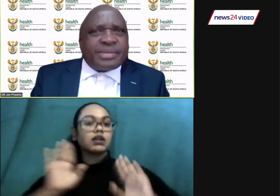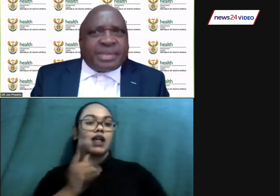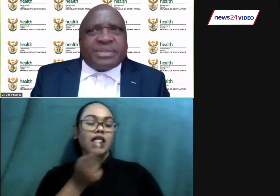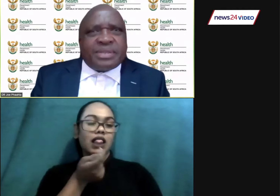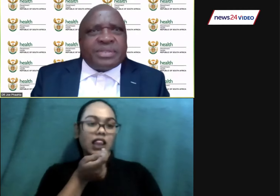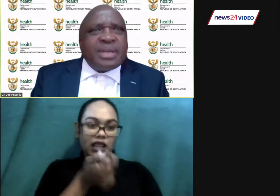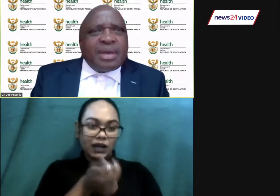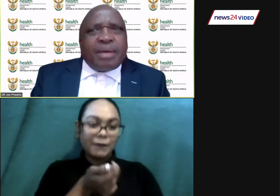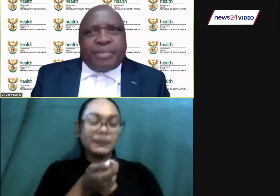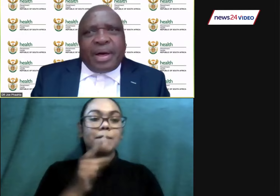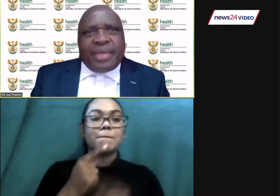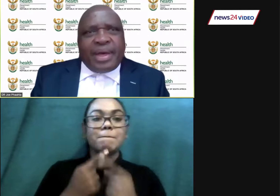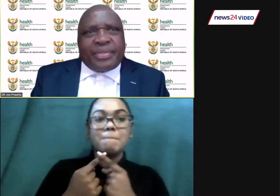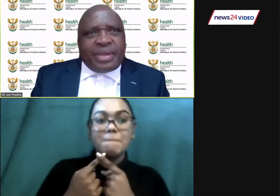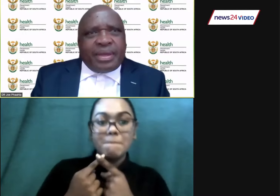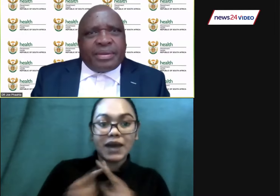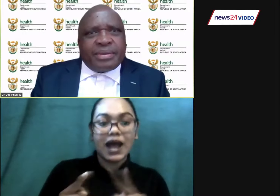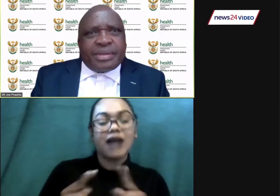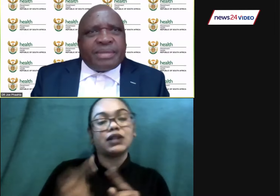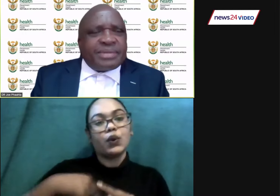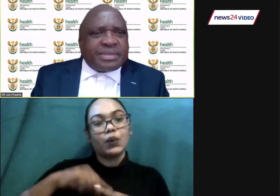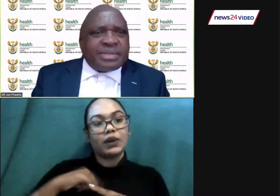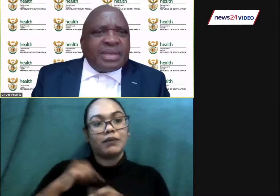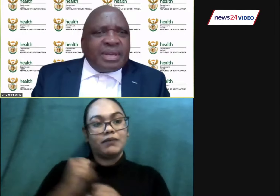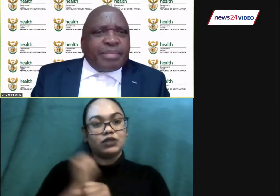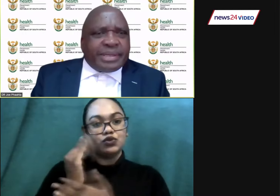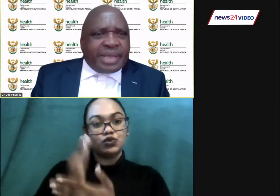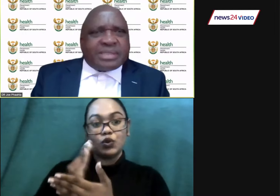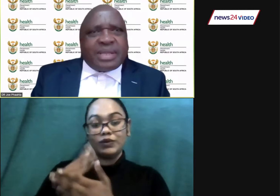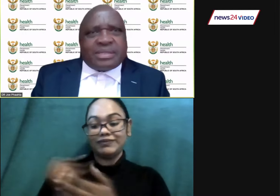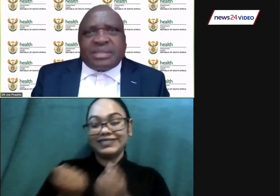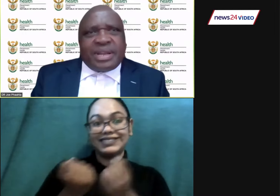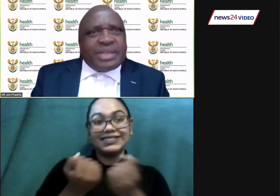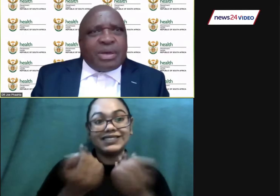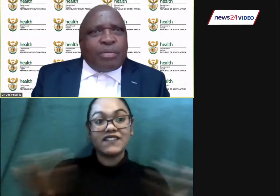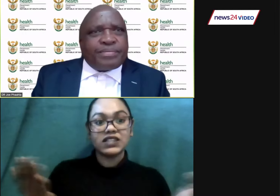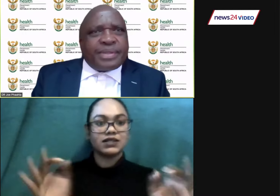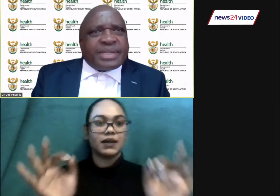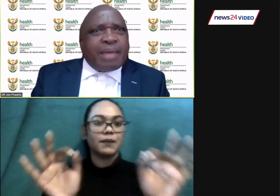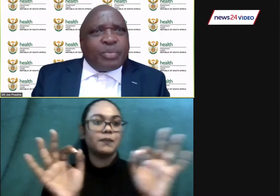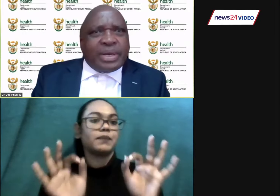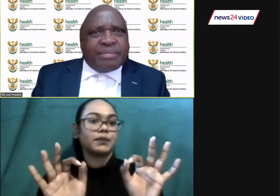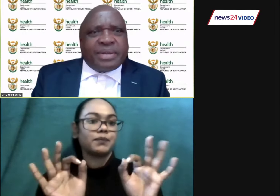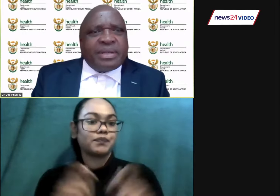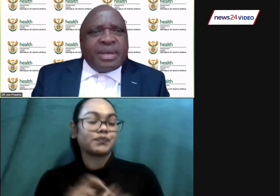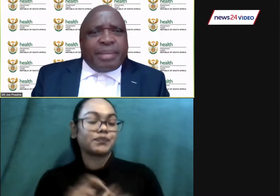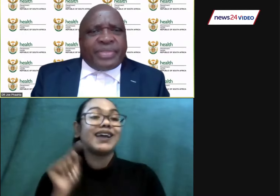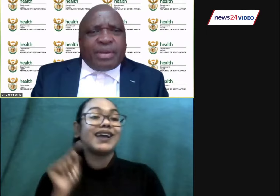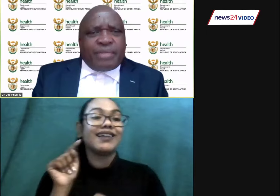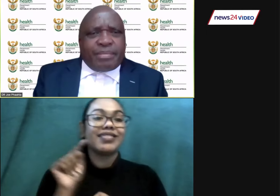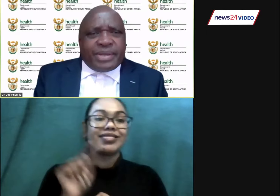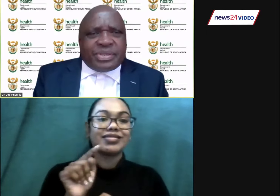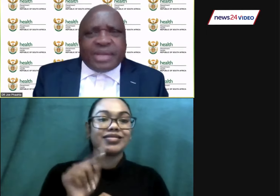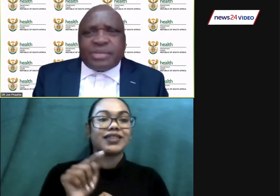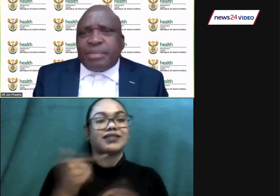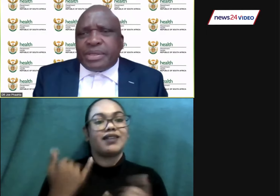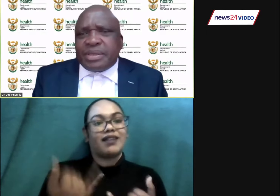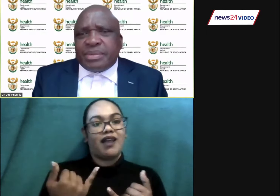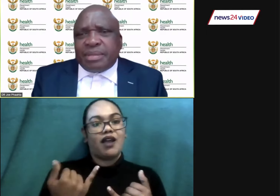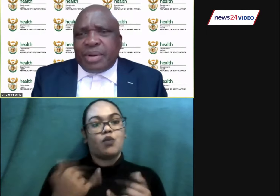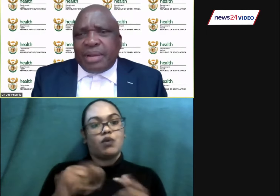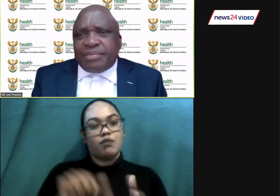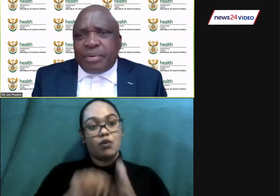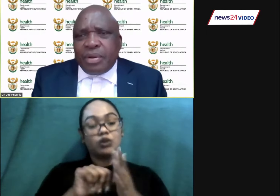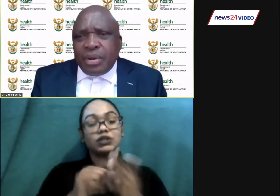of services for other healthcare services. But that's the nature of the time we live in. But thank you very much. Thanks very